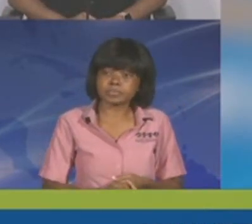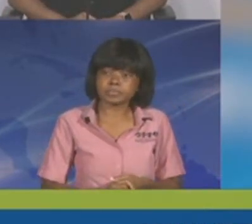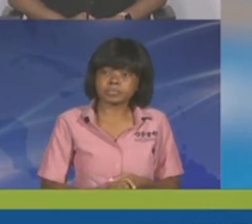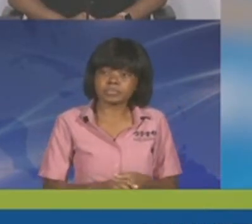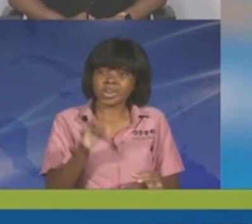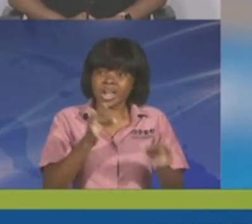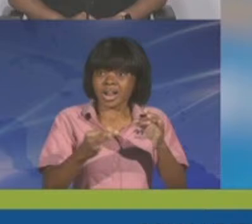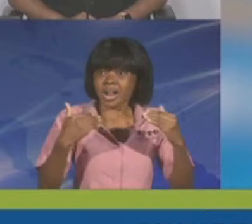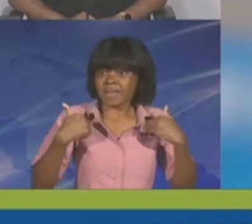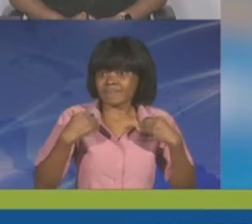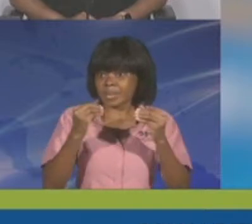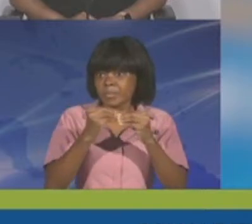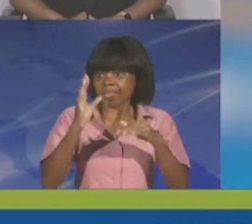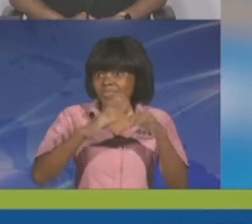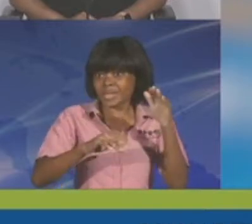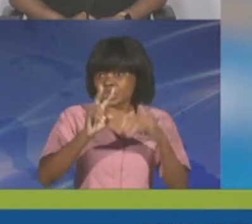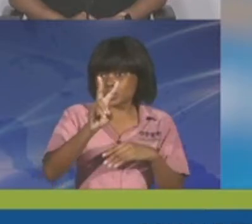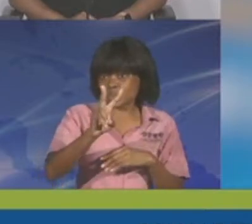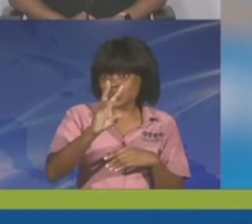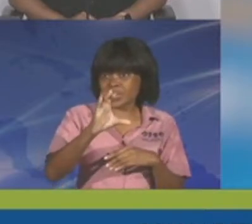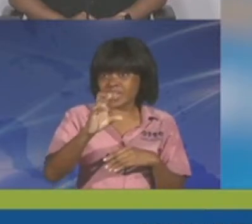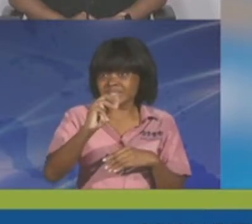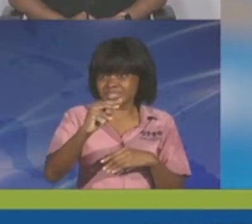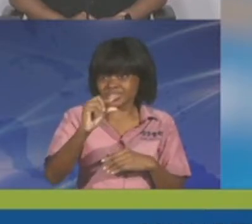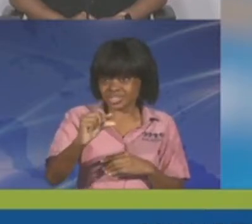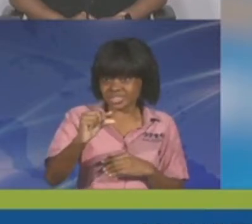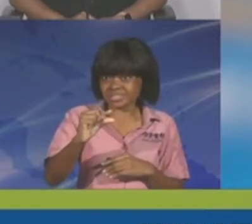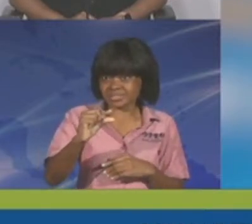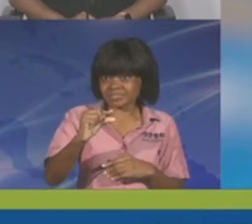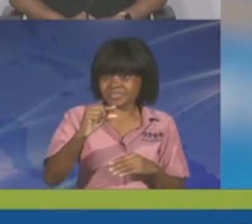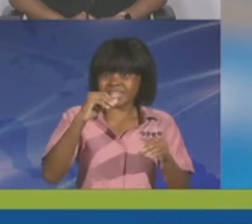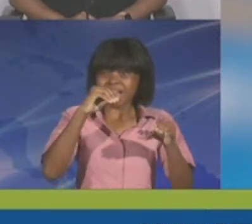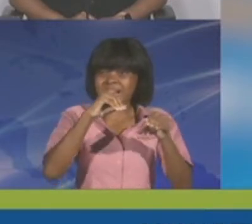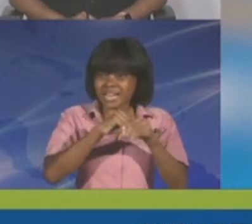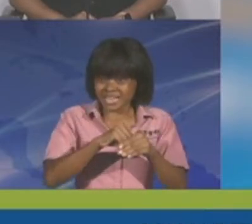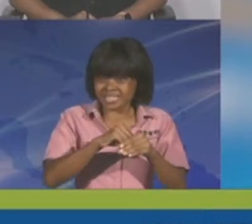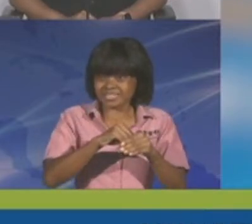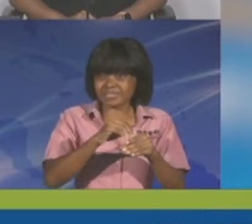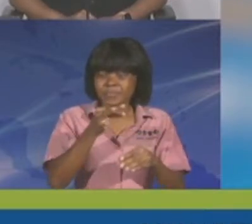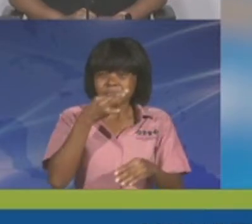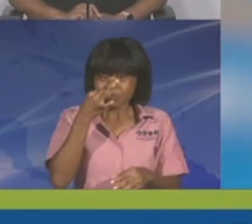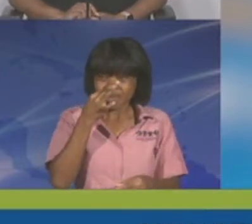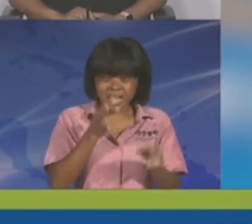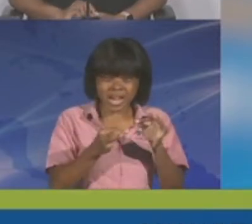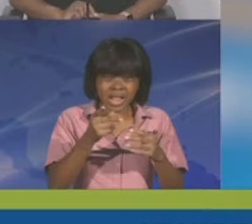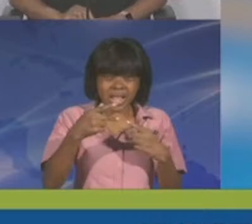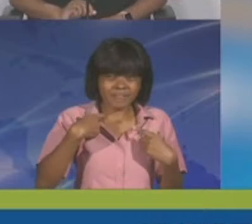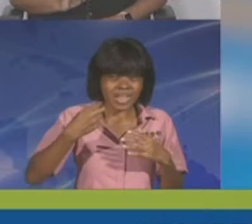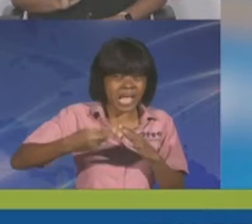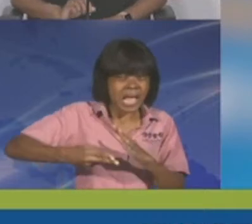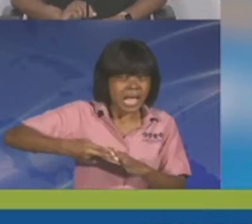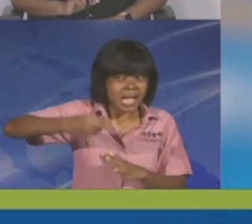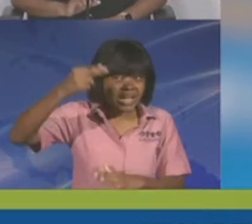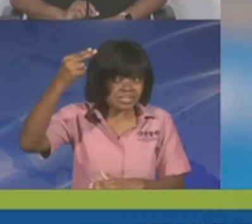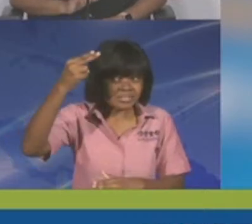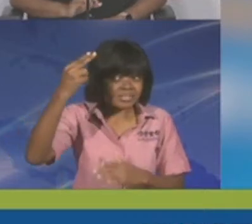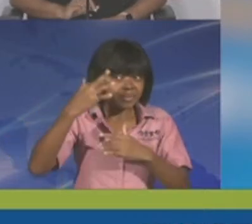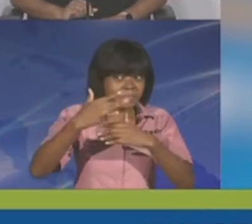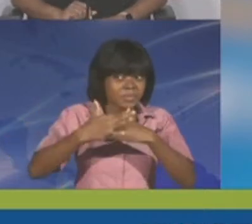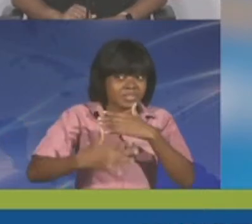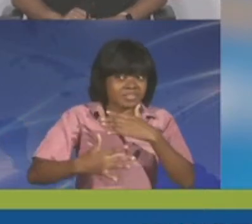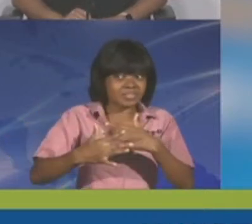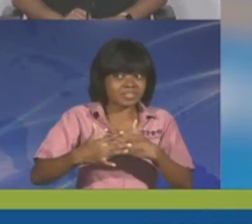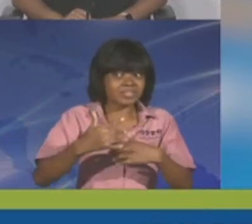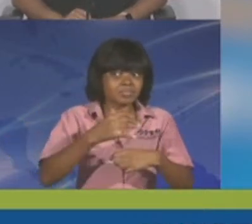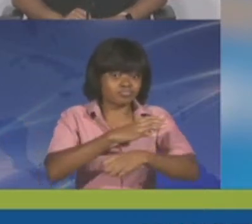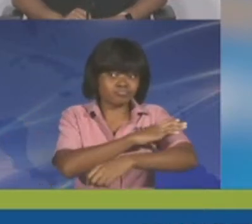200 milligrams of sodium per serving. And like I said, if you have high blood pressure, your goal would actually be to aim for less than